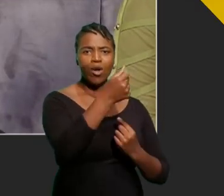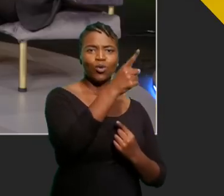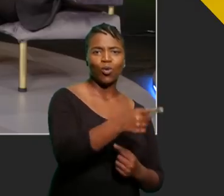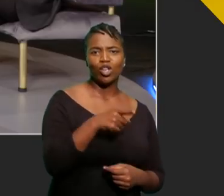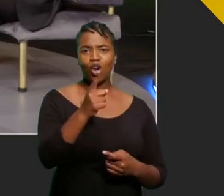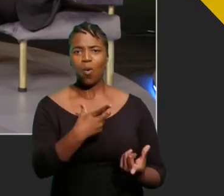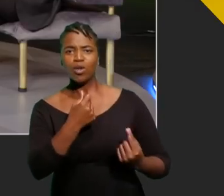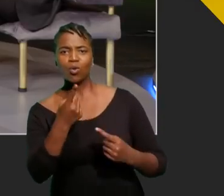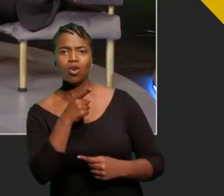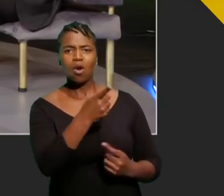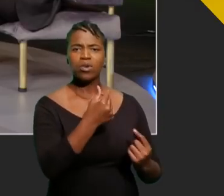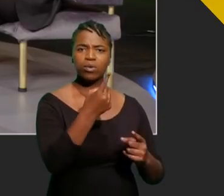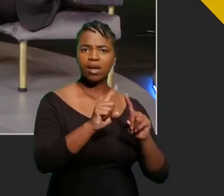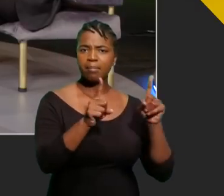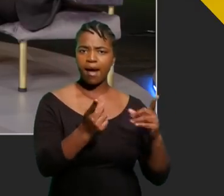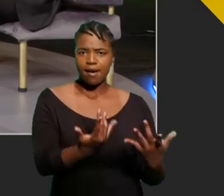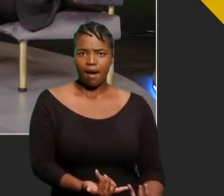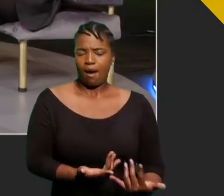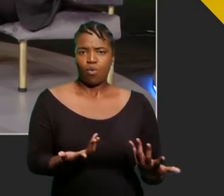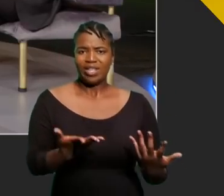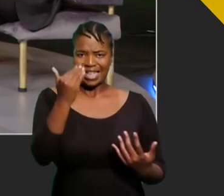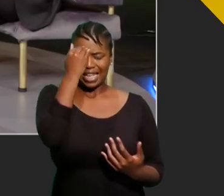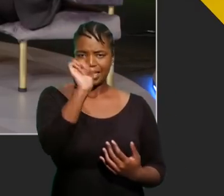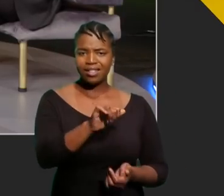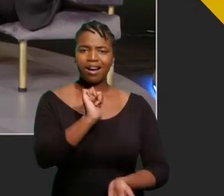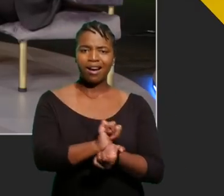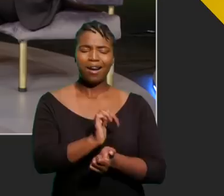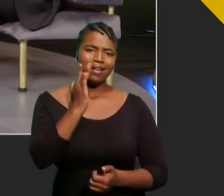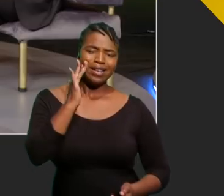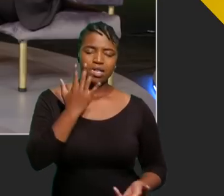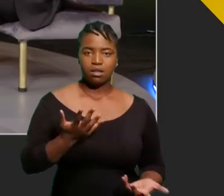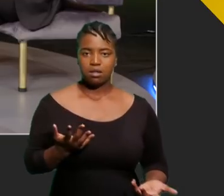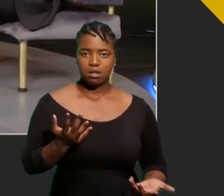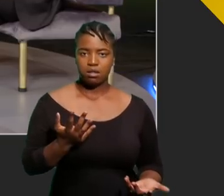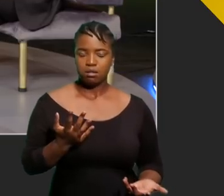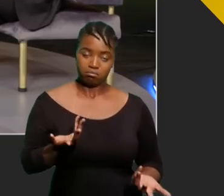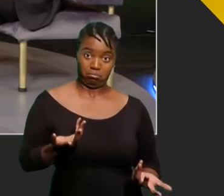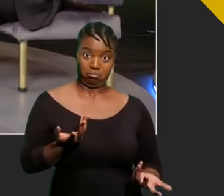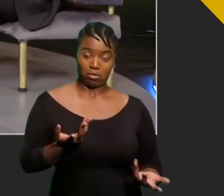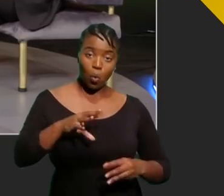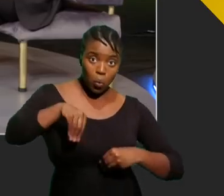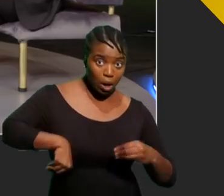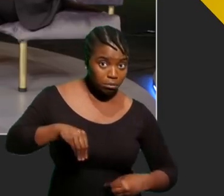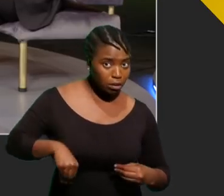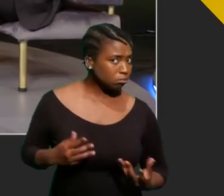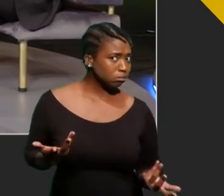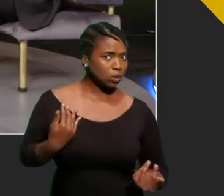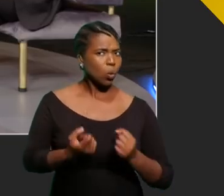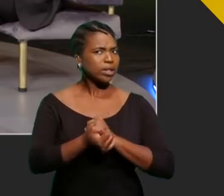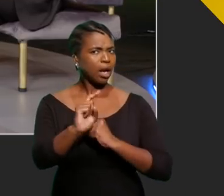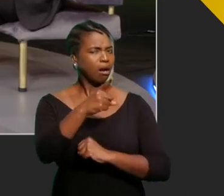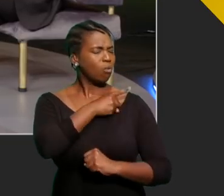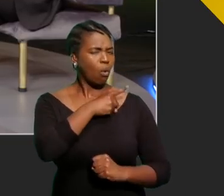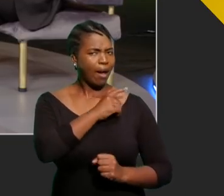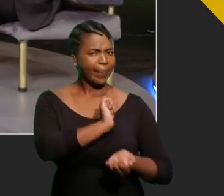know? But big figures, kati, so wuti, people must be prosecuted. Azang is born. Is it corruption? What's stopping us?